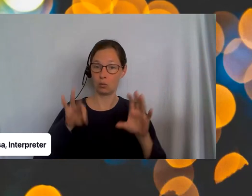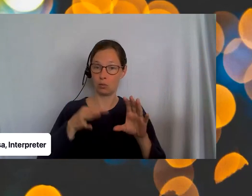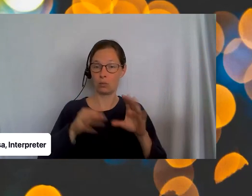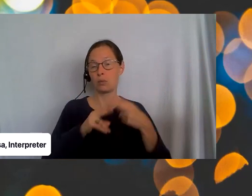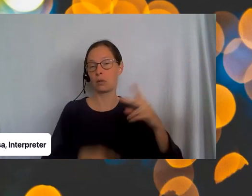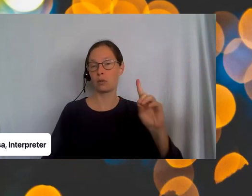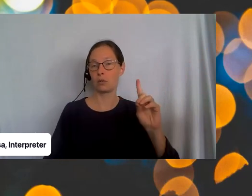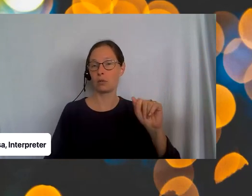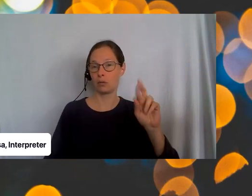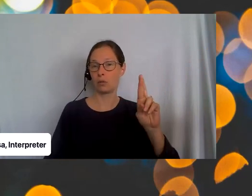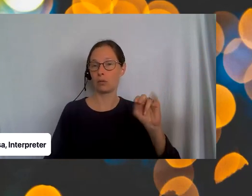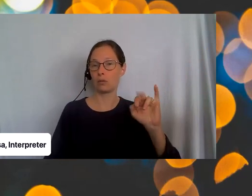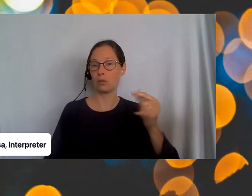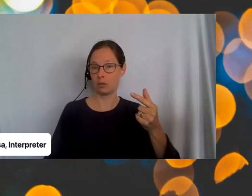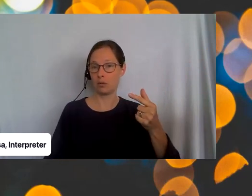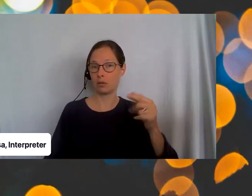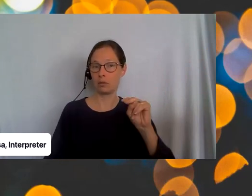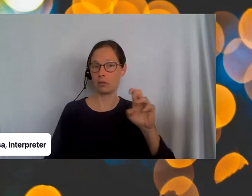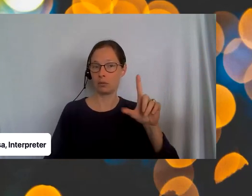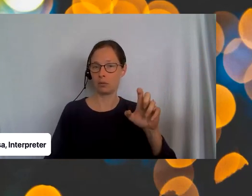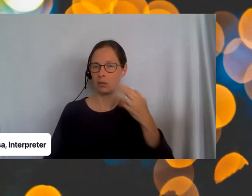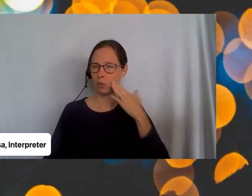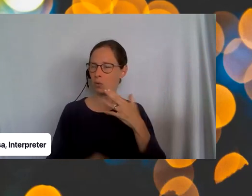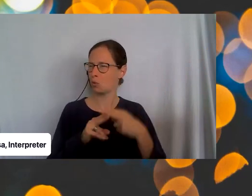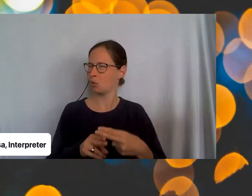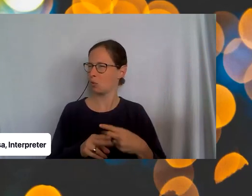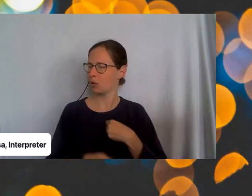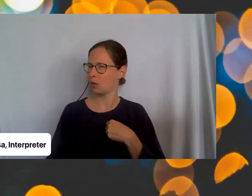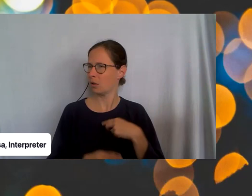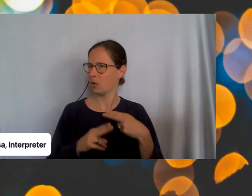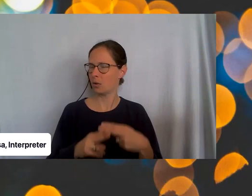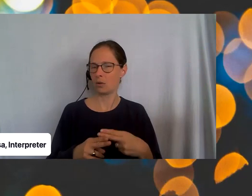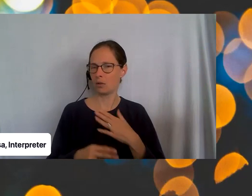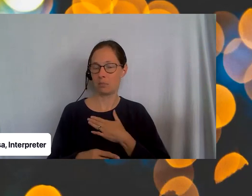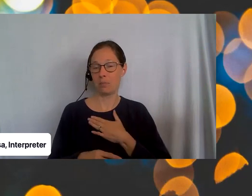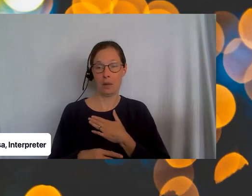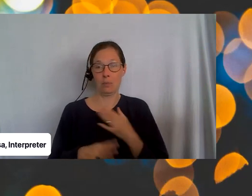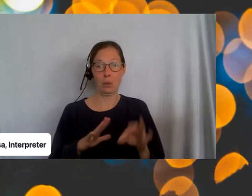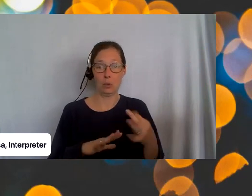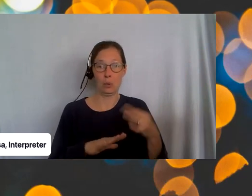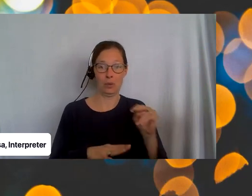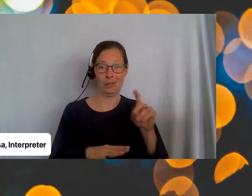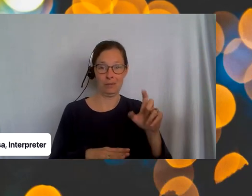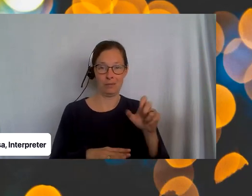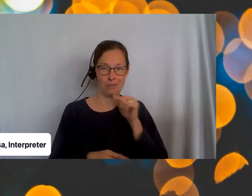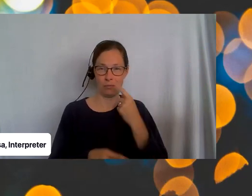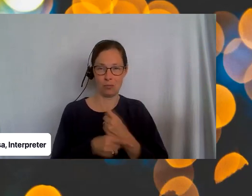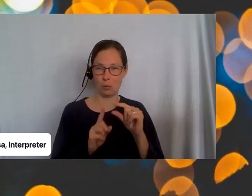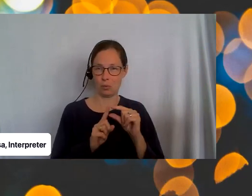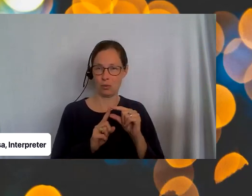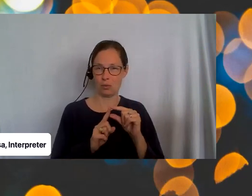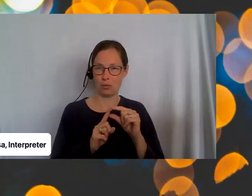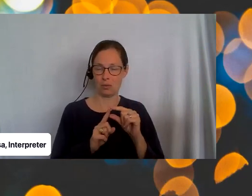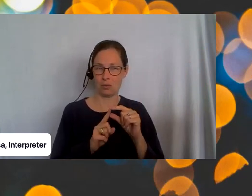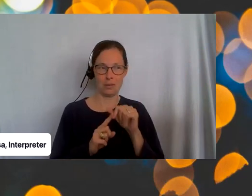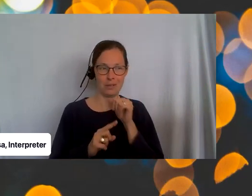needle. I'm not sure what it's called. I call it my sewing needle, but that's not true. It's not for